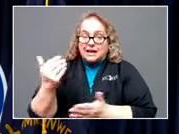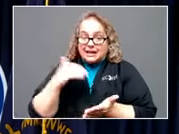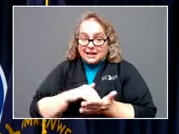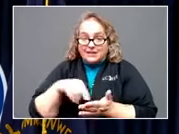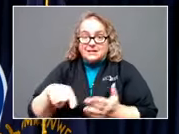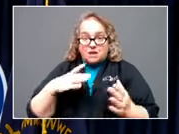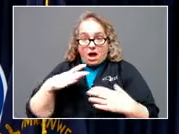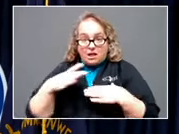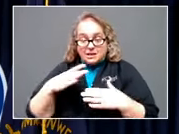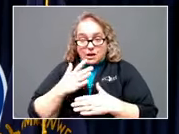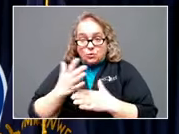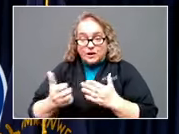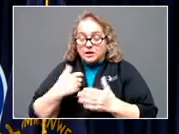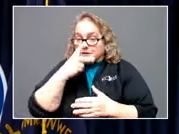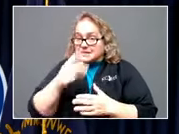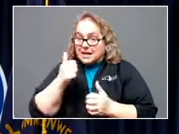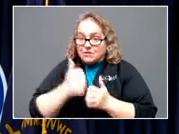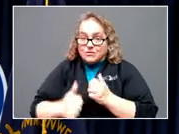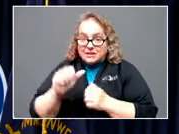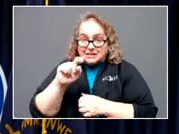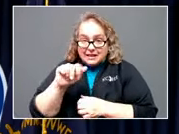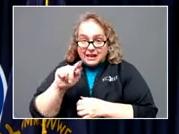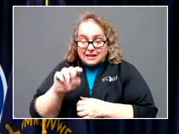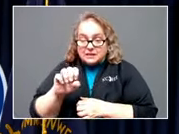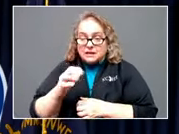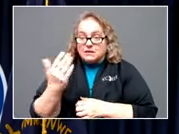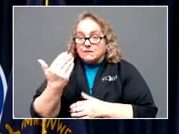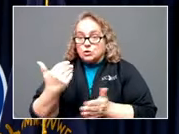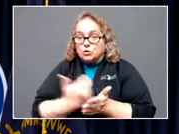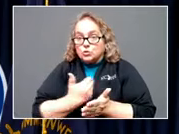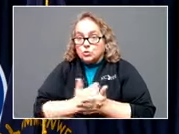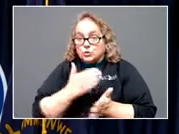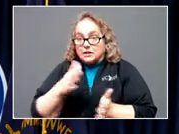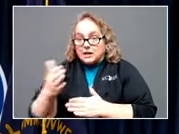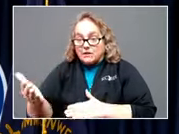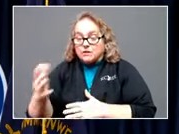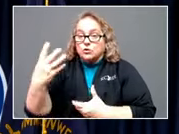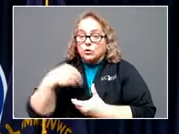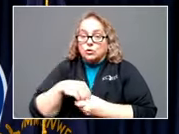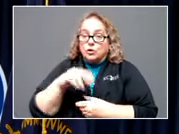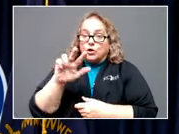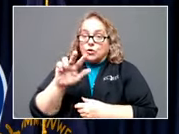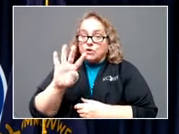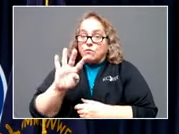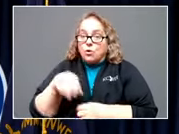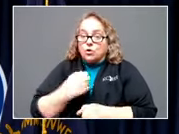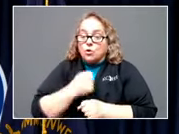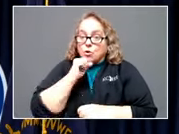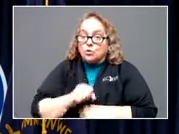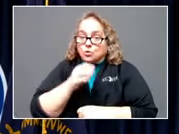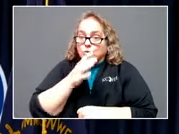seeing in every state. It's higher than that. 15 new deaths, including a 34-year-old woman from